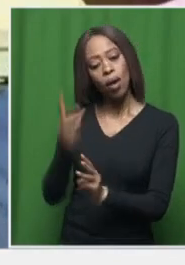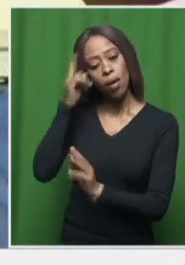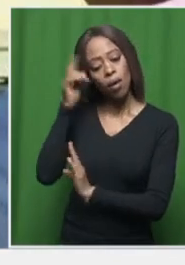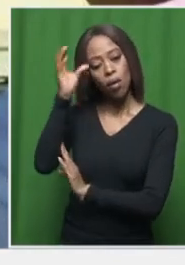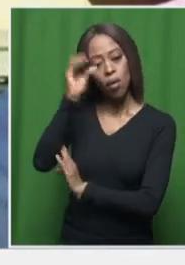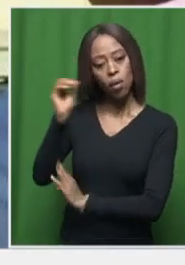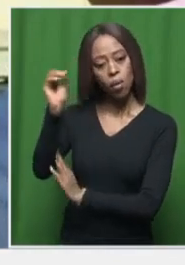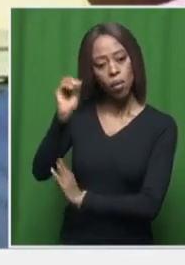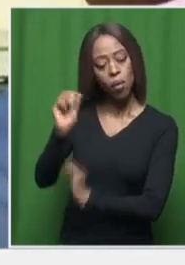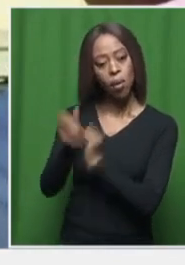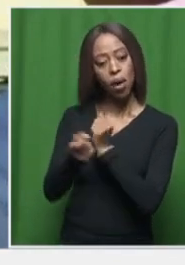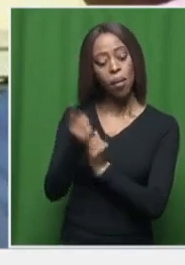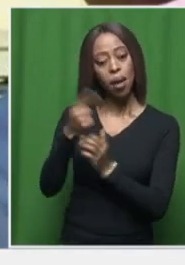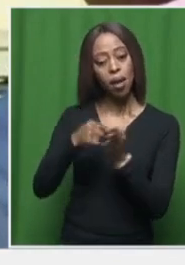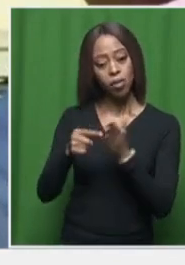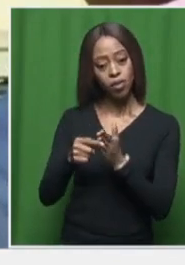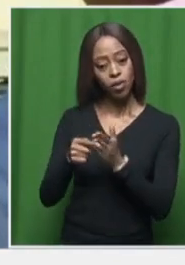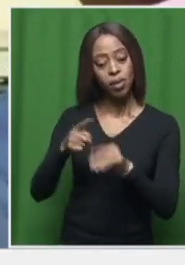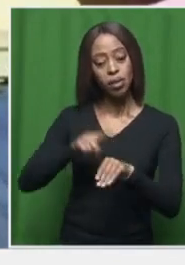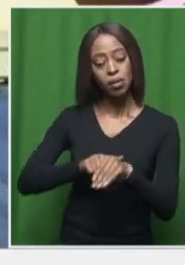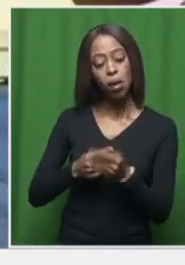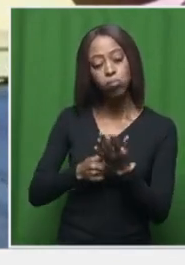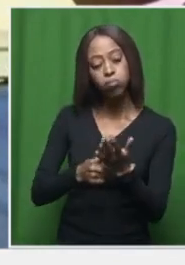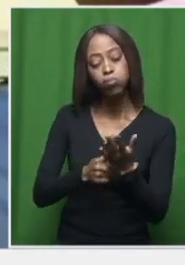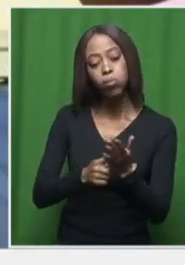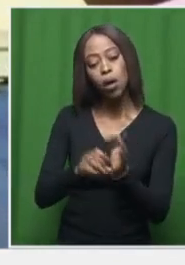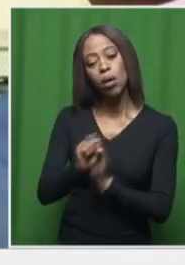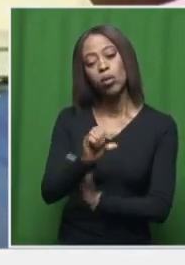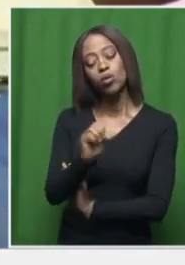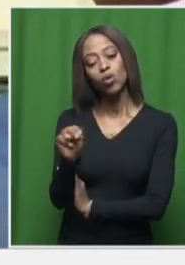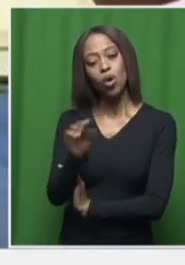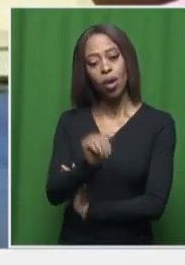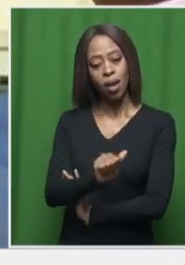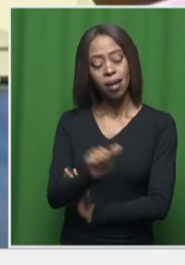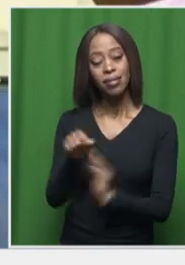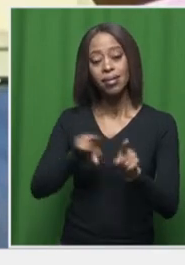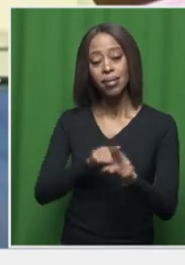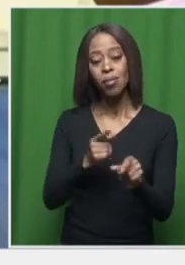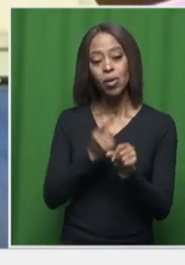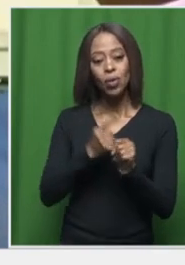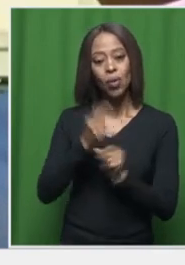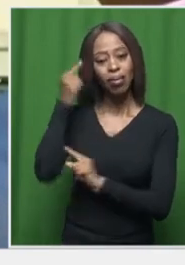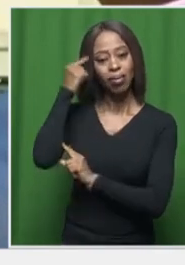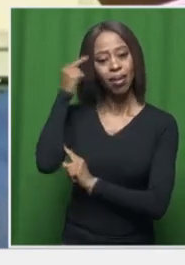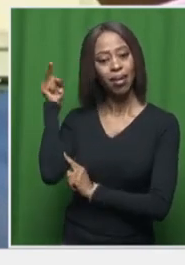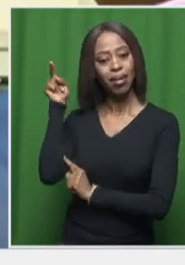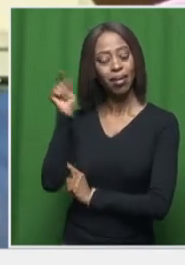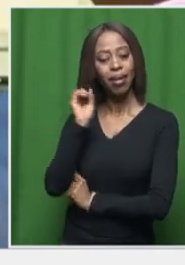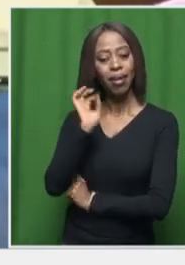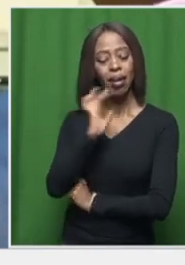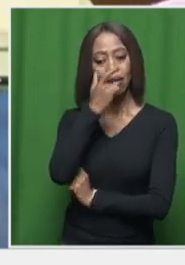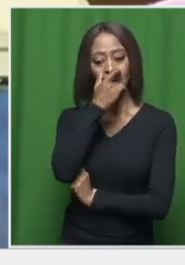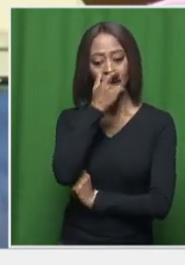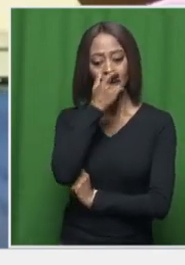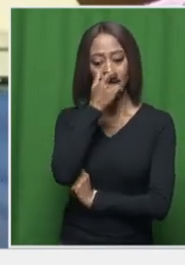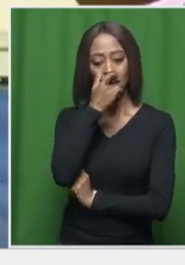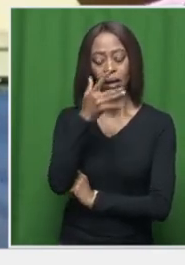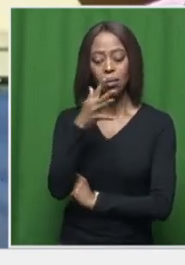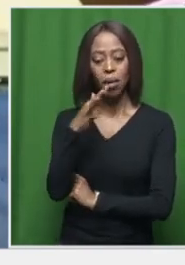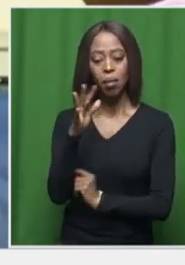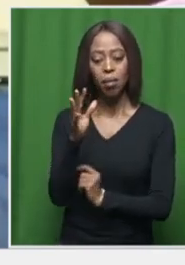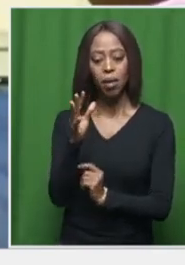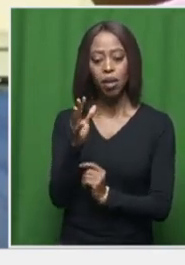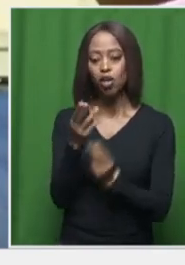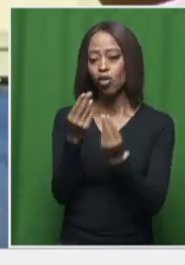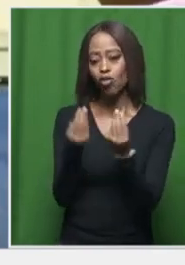will be next week when we debate the State of the Nation address. We think if the president is to even move the needle in any way,